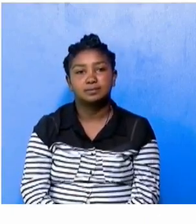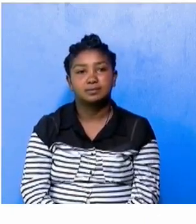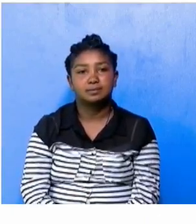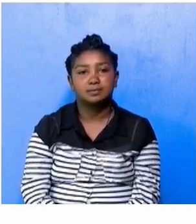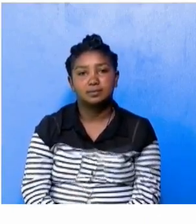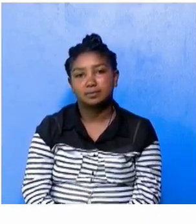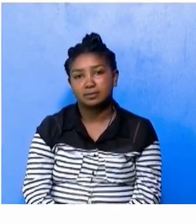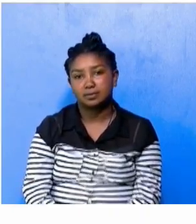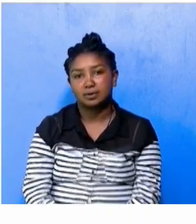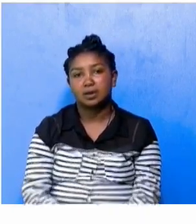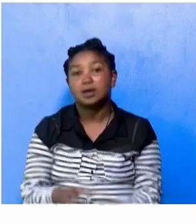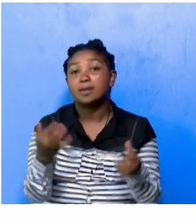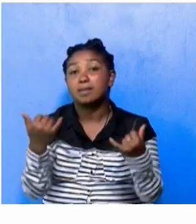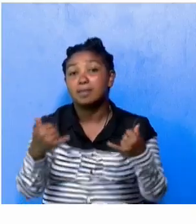plays volleyball.